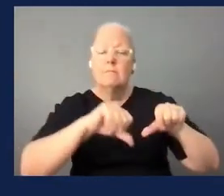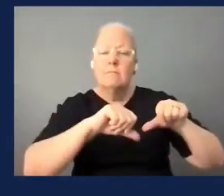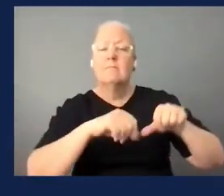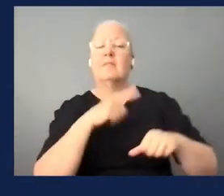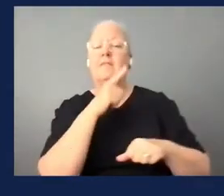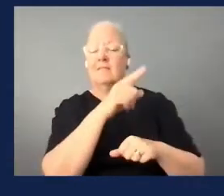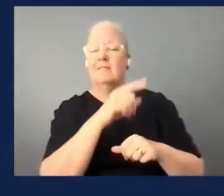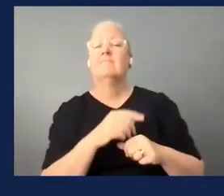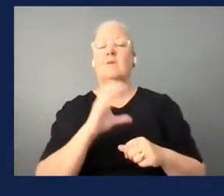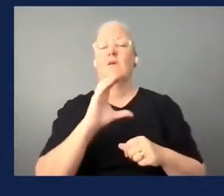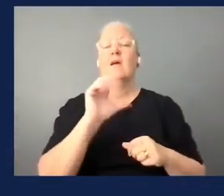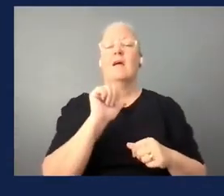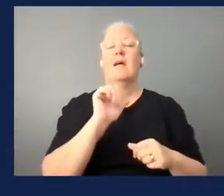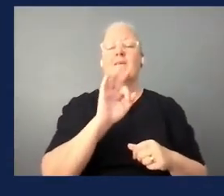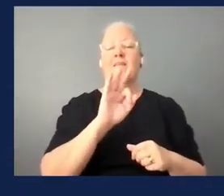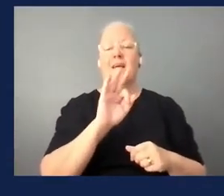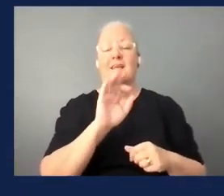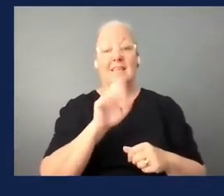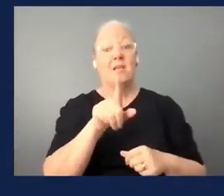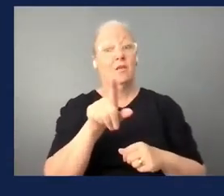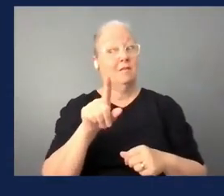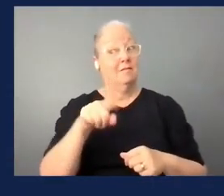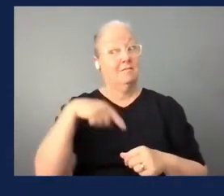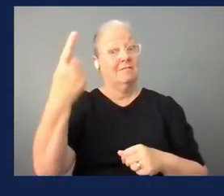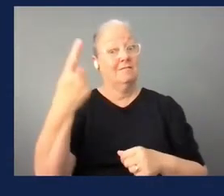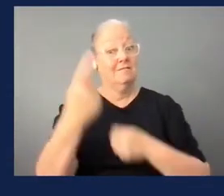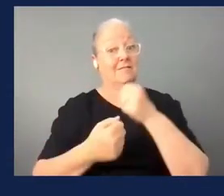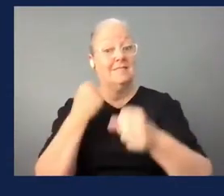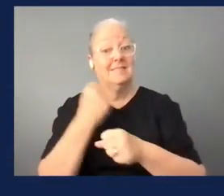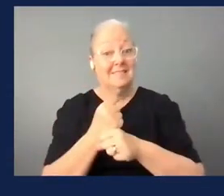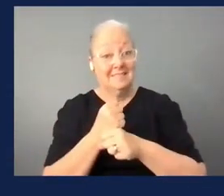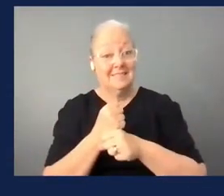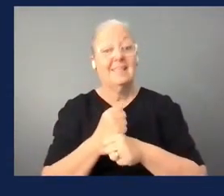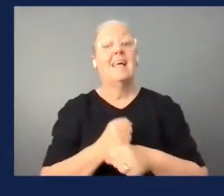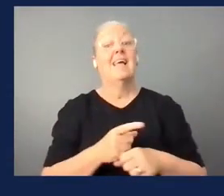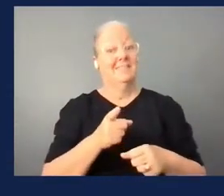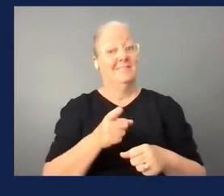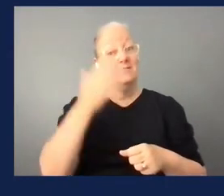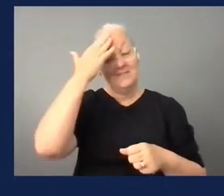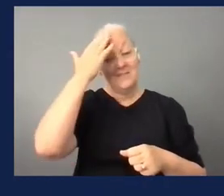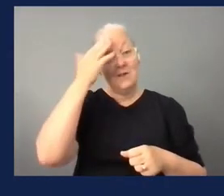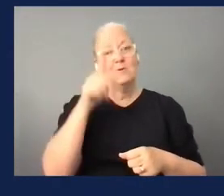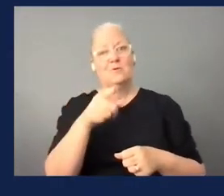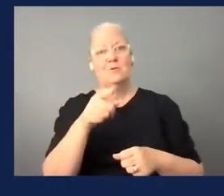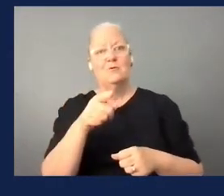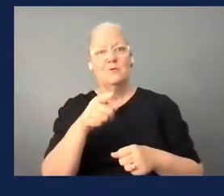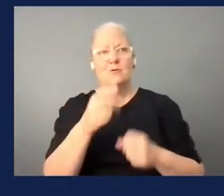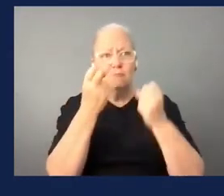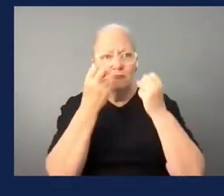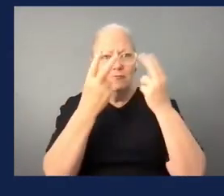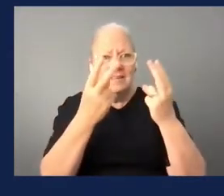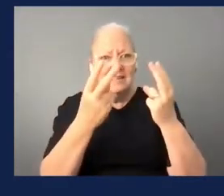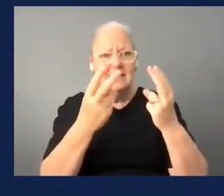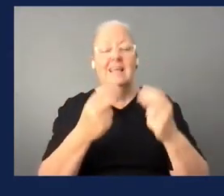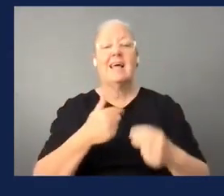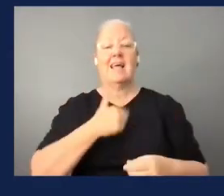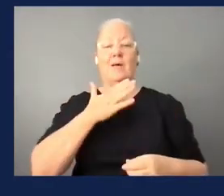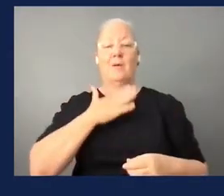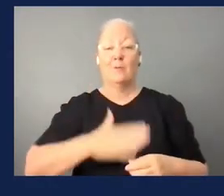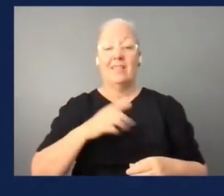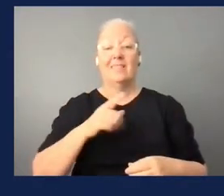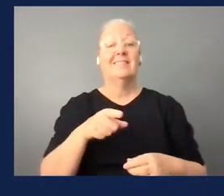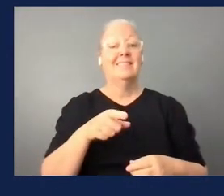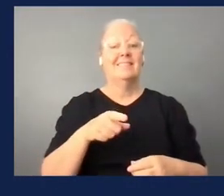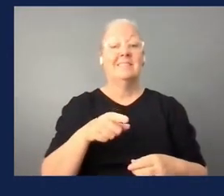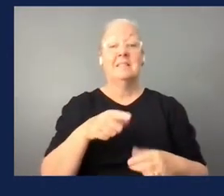to the Euros next year, where the Netherlands are bound to be one of the favourites. I'm kind of hoping for an England-Netherlands final, maybe. We'll